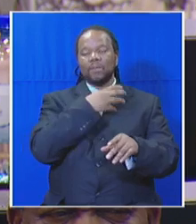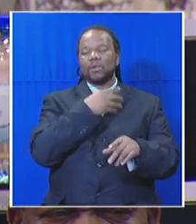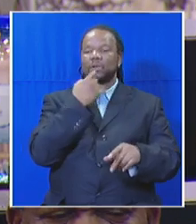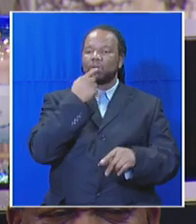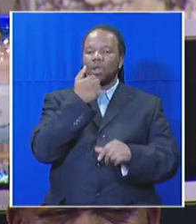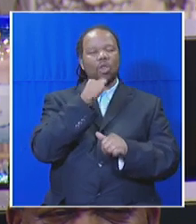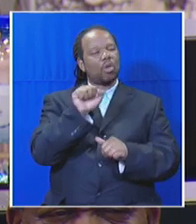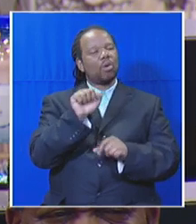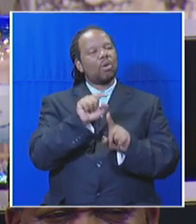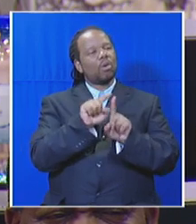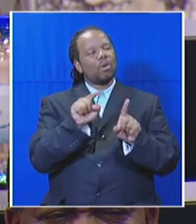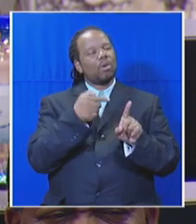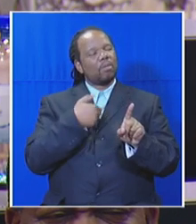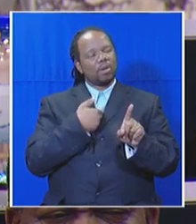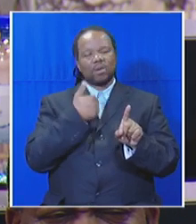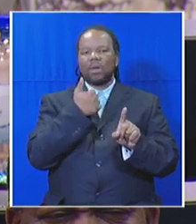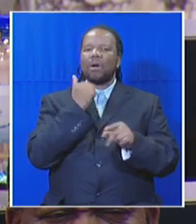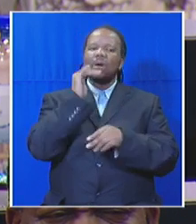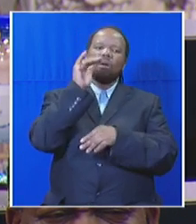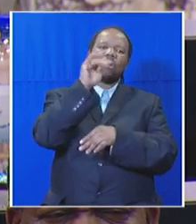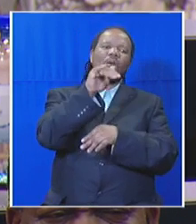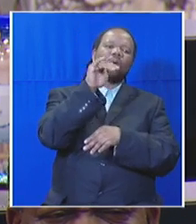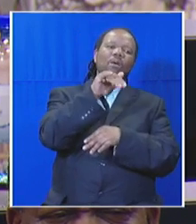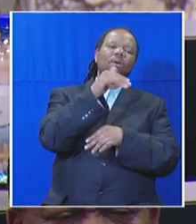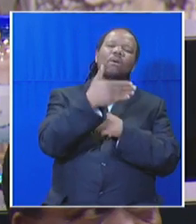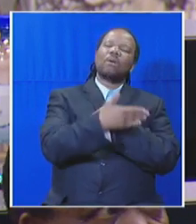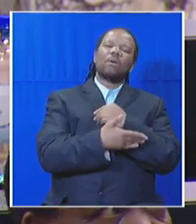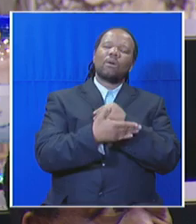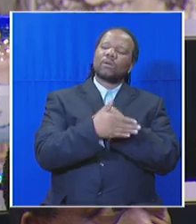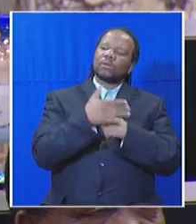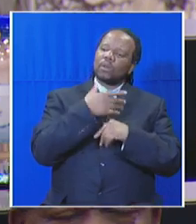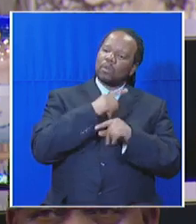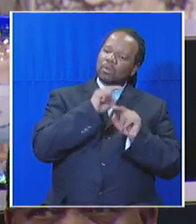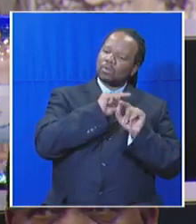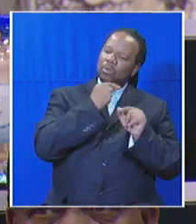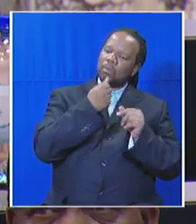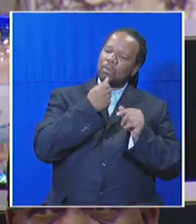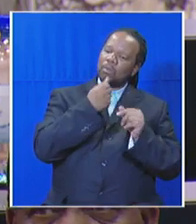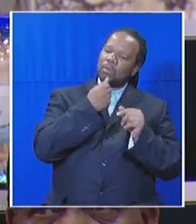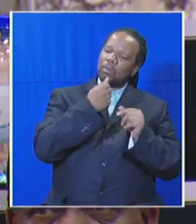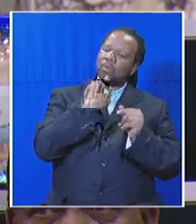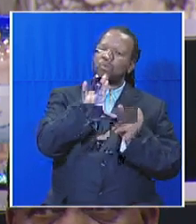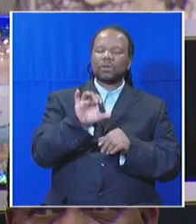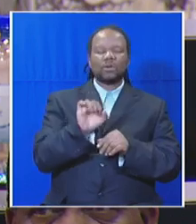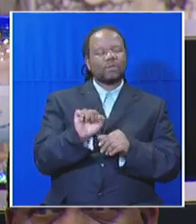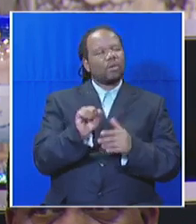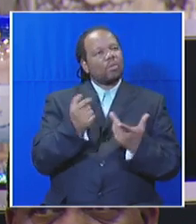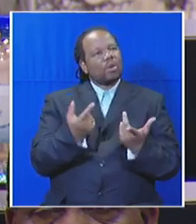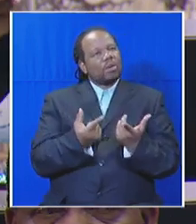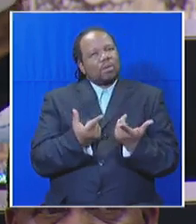to foreign investors who are looking for a suitable political climate within which to operate? Thank you.